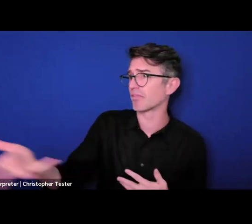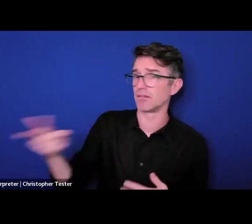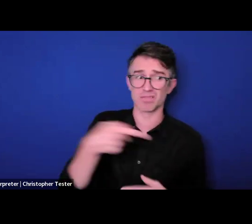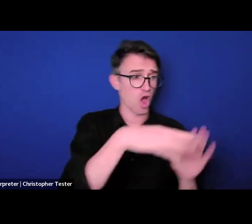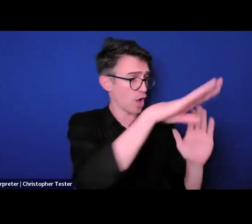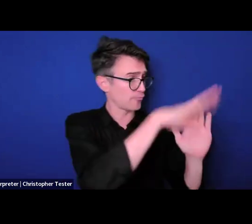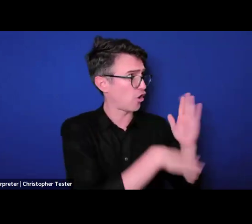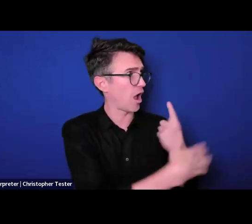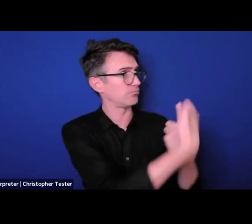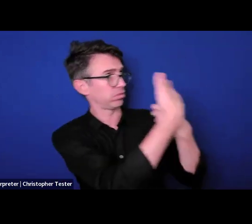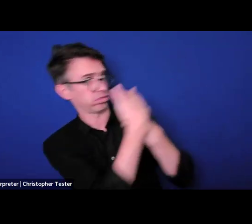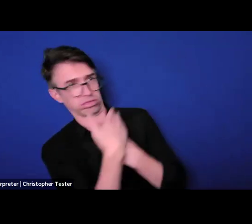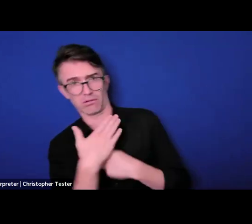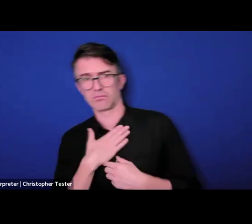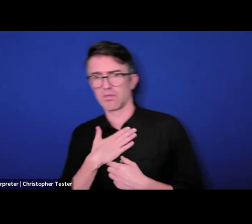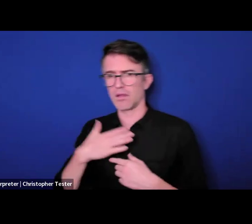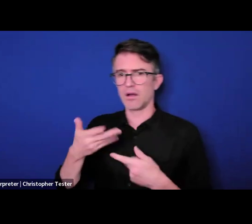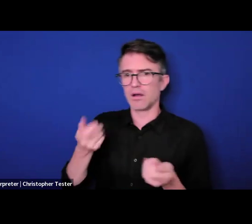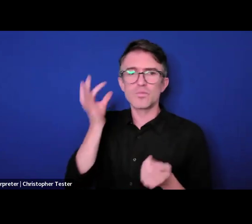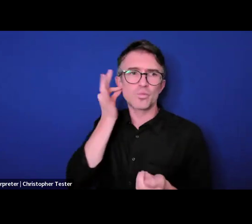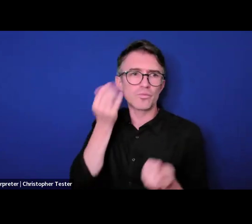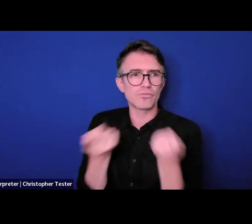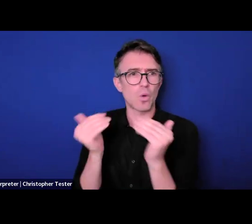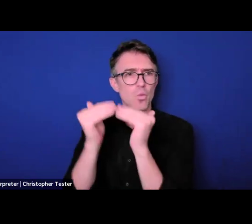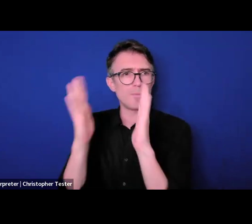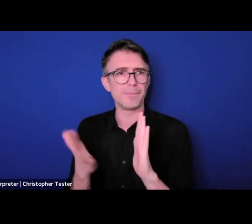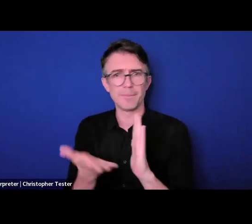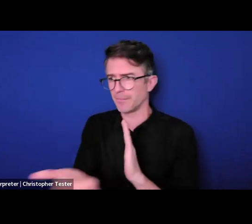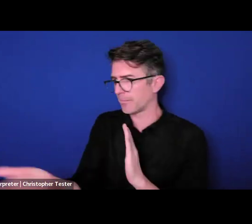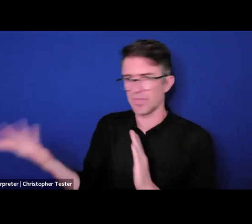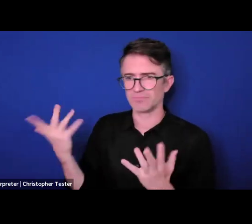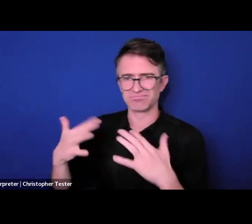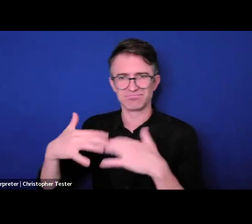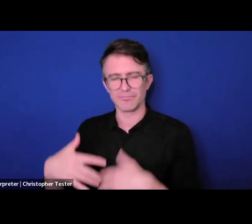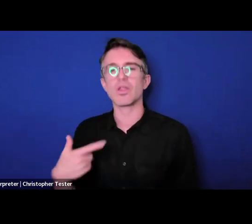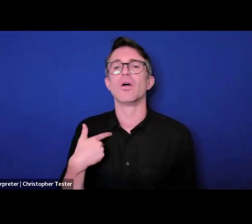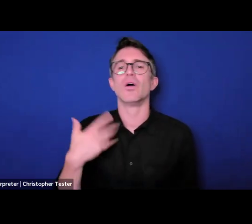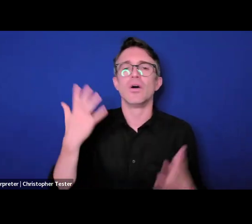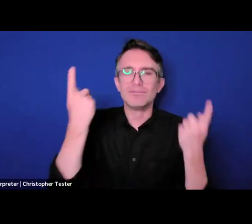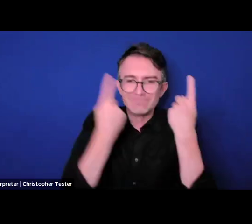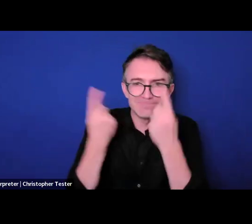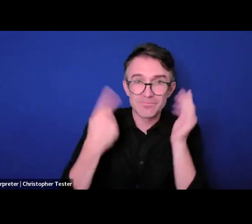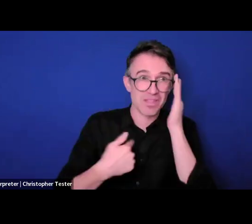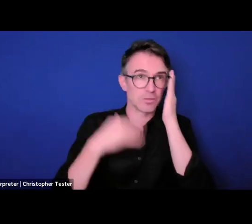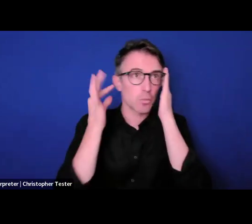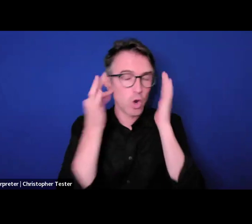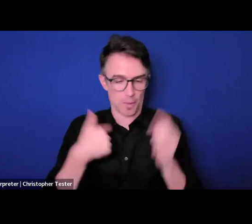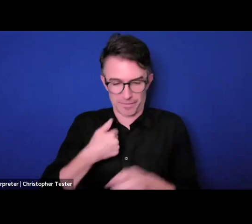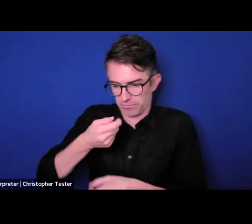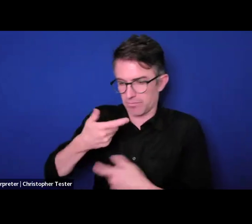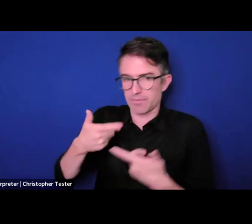work, mainly because of caring responsibilities for children